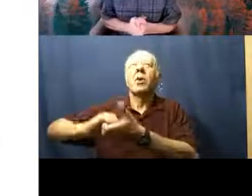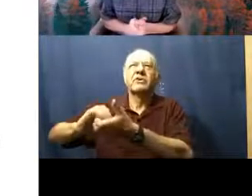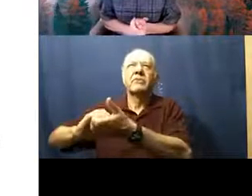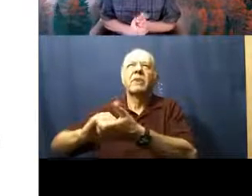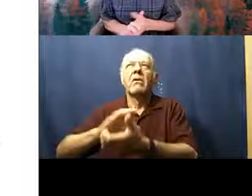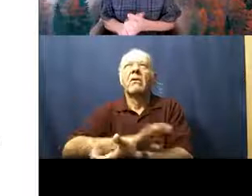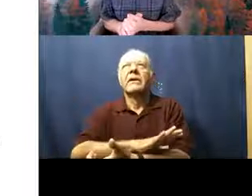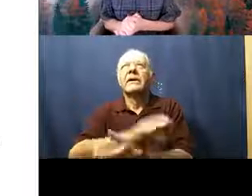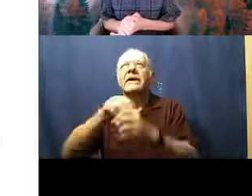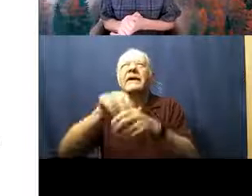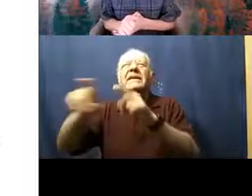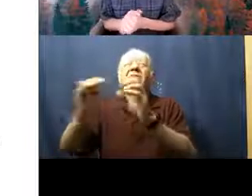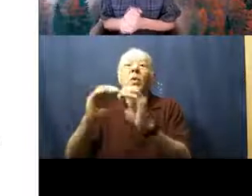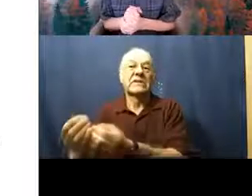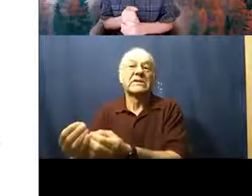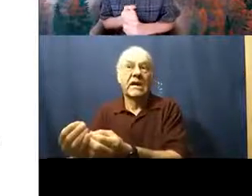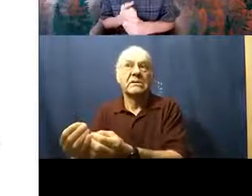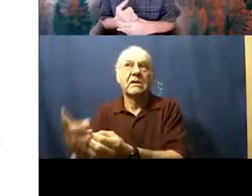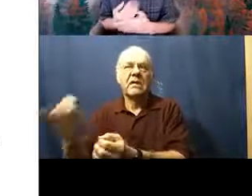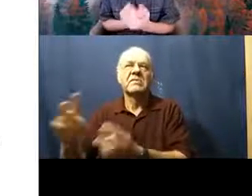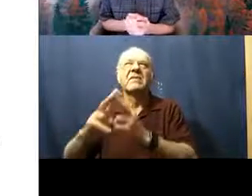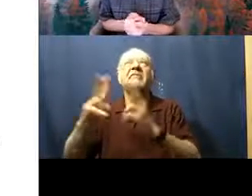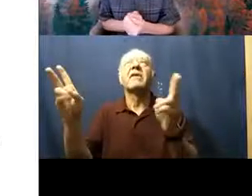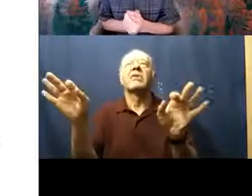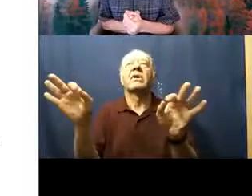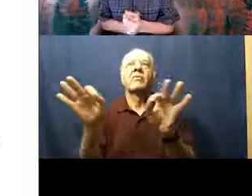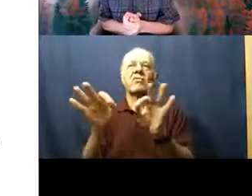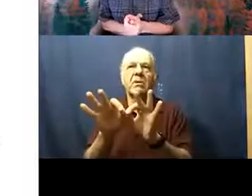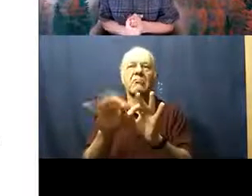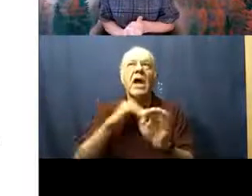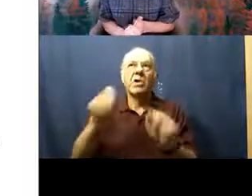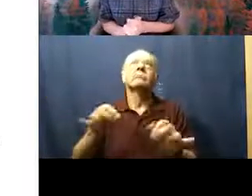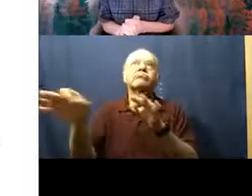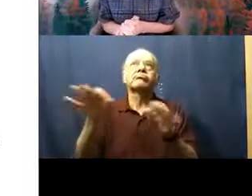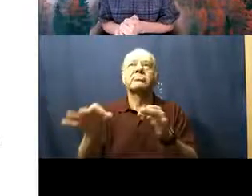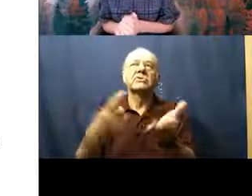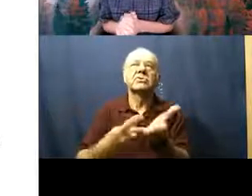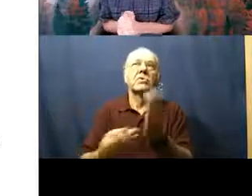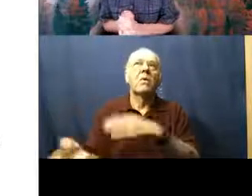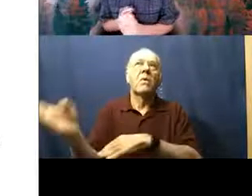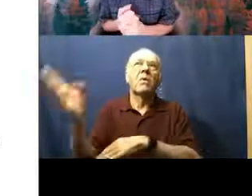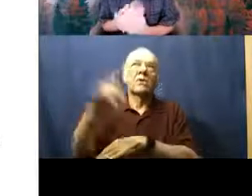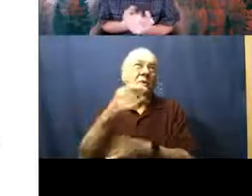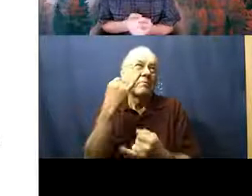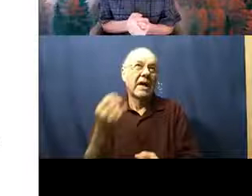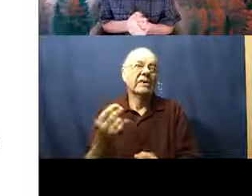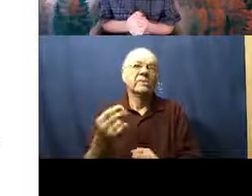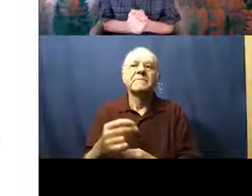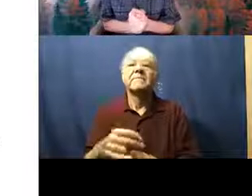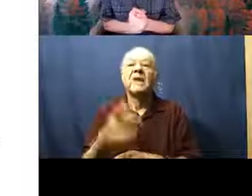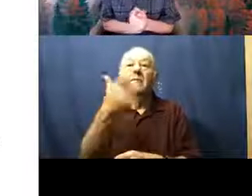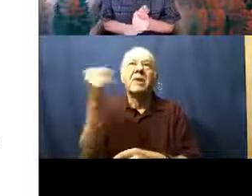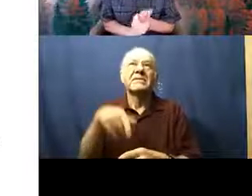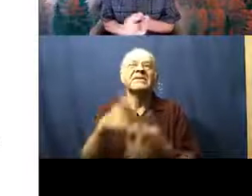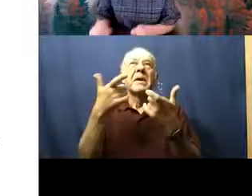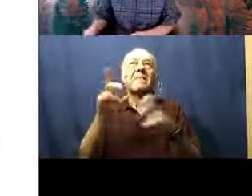across different organizations has been very critical. I could talk about this all day, as you imagine, because it's a